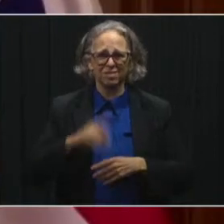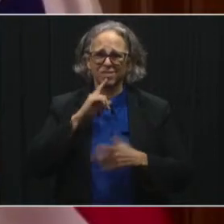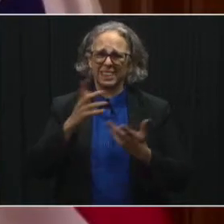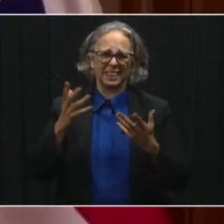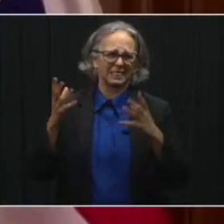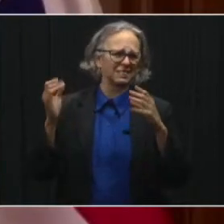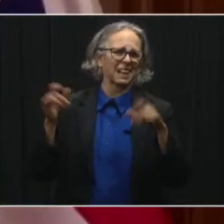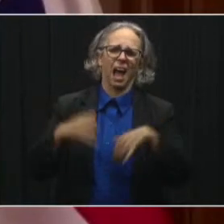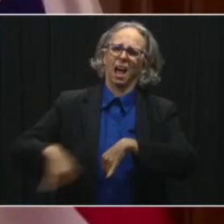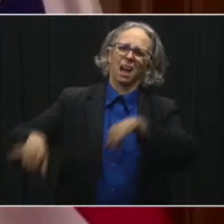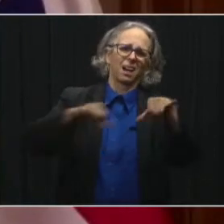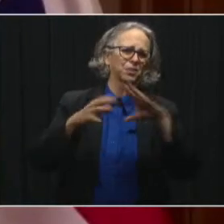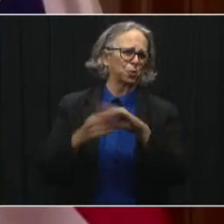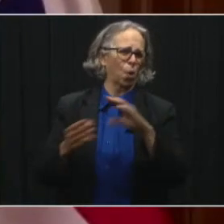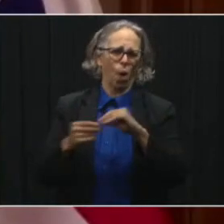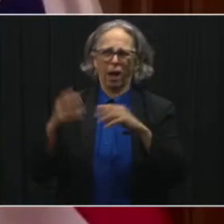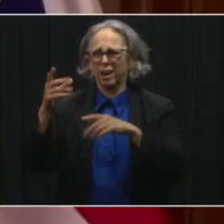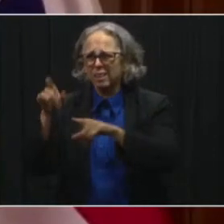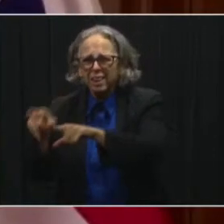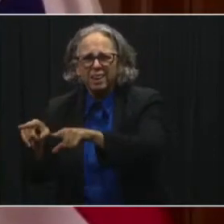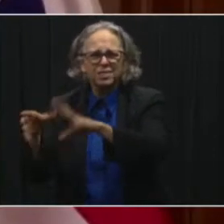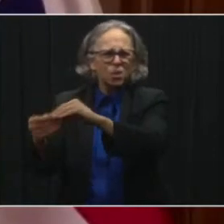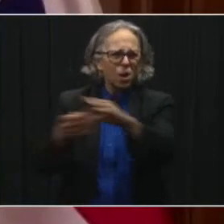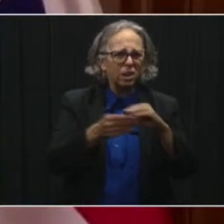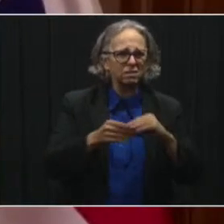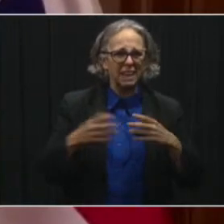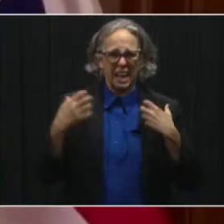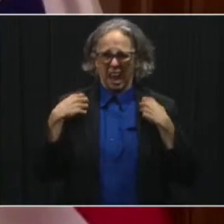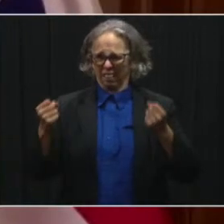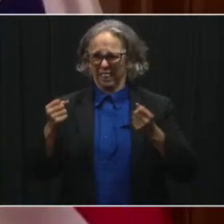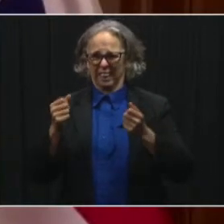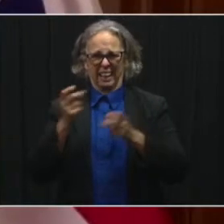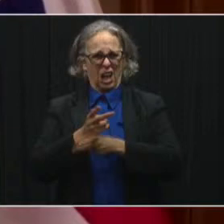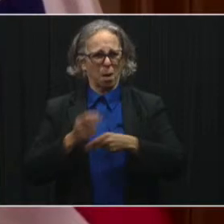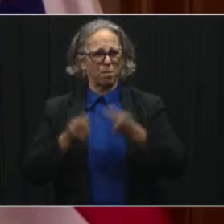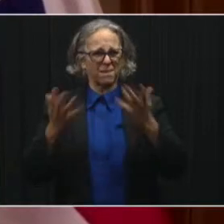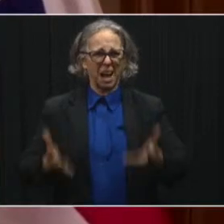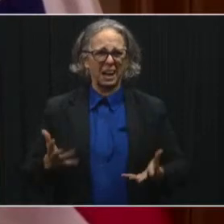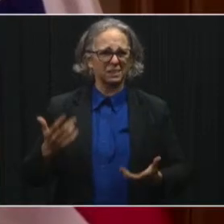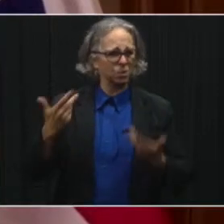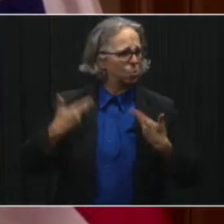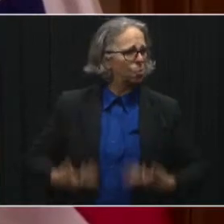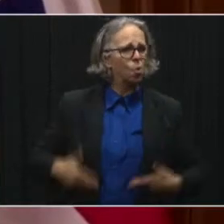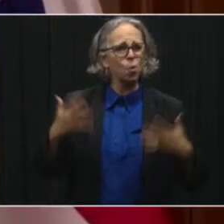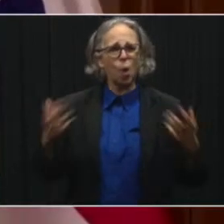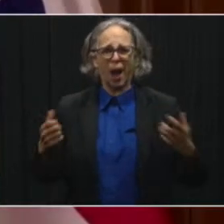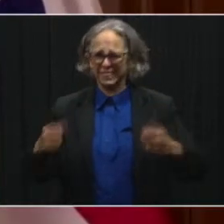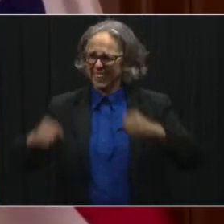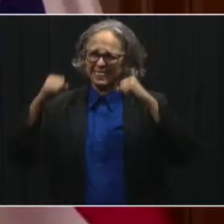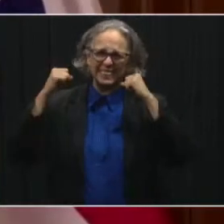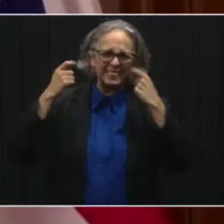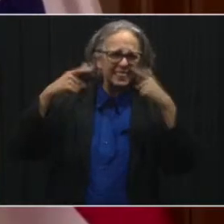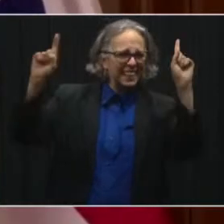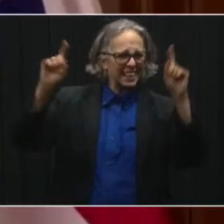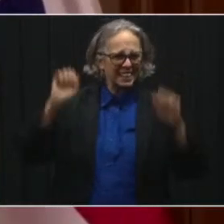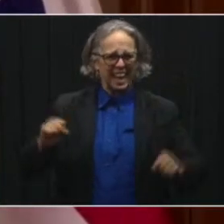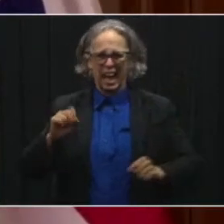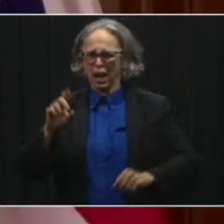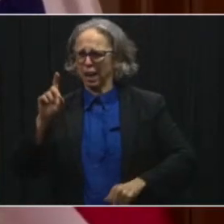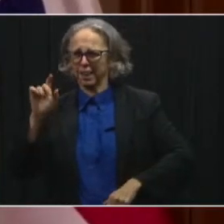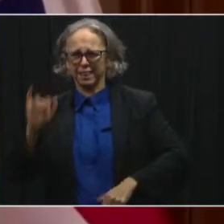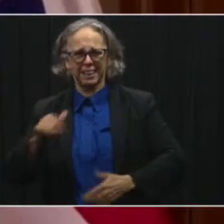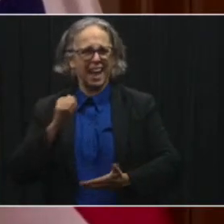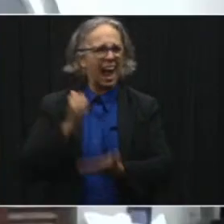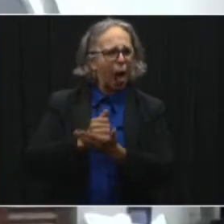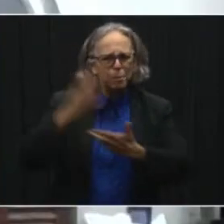as, as healthcare providers. We always want to say, yeah, the positive on it. We can do this. We're all sticking together. We're all